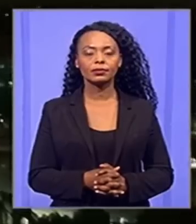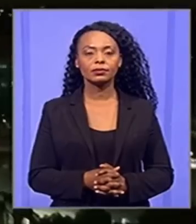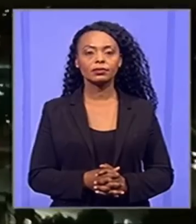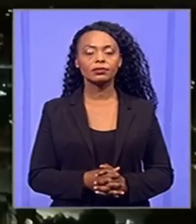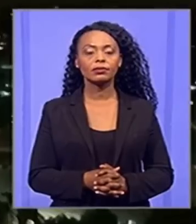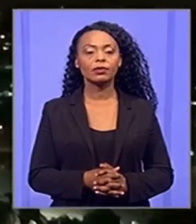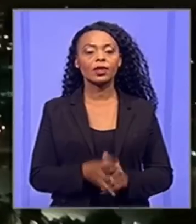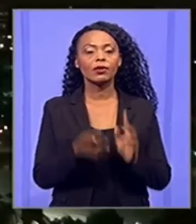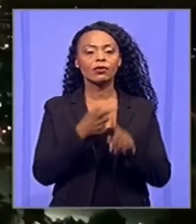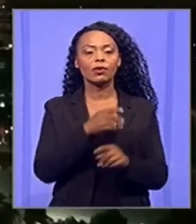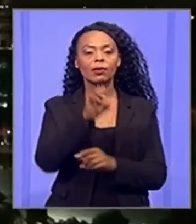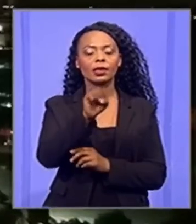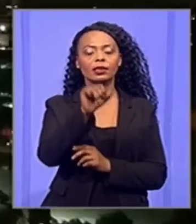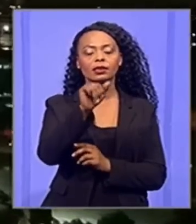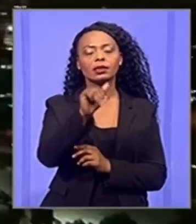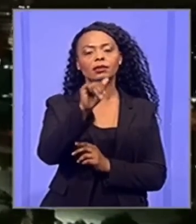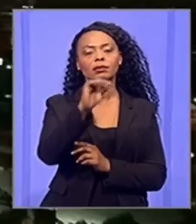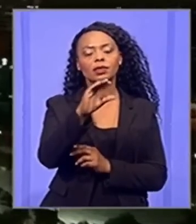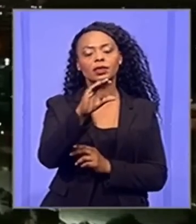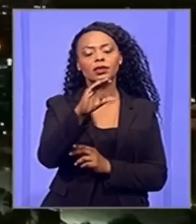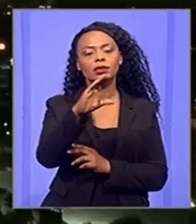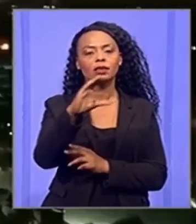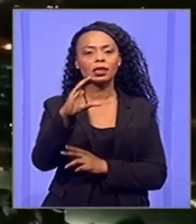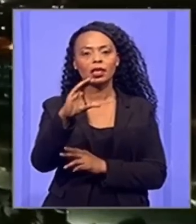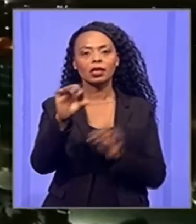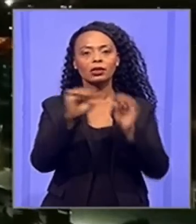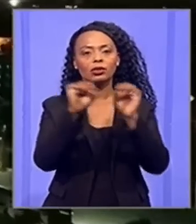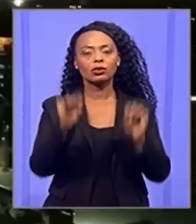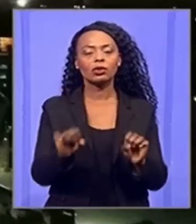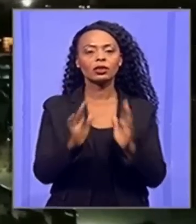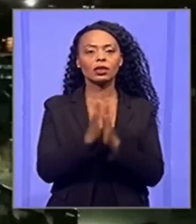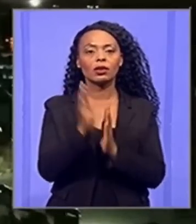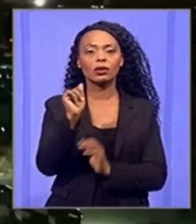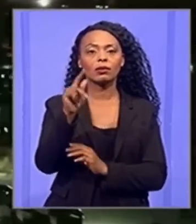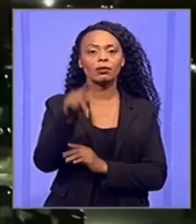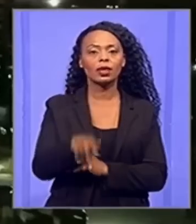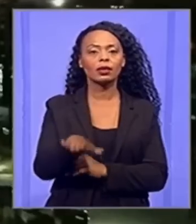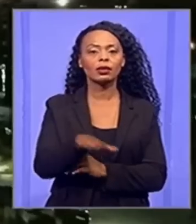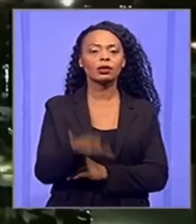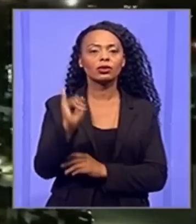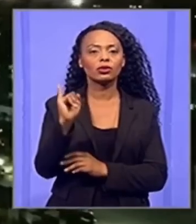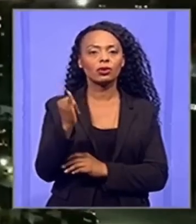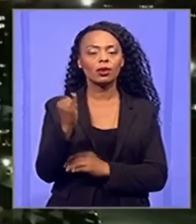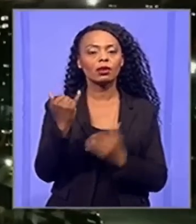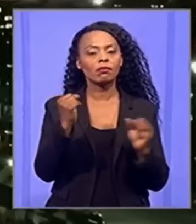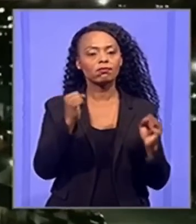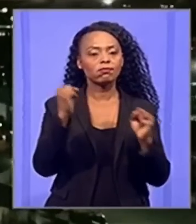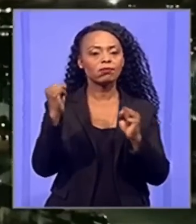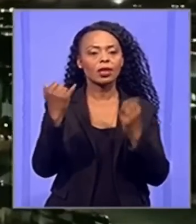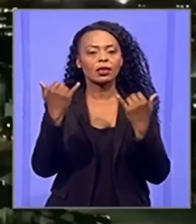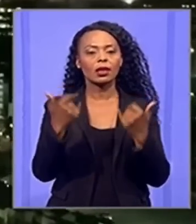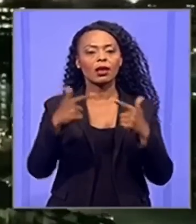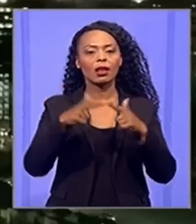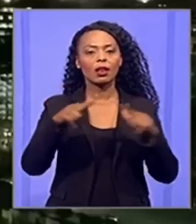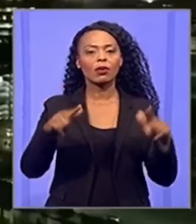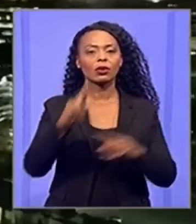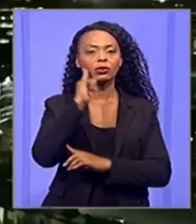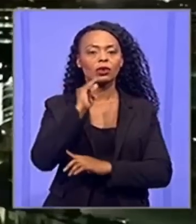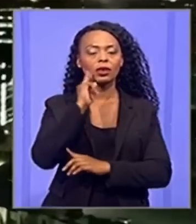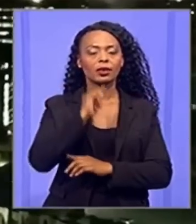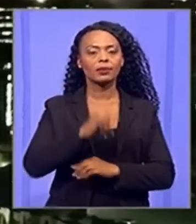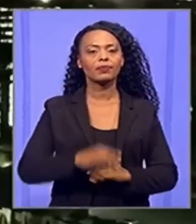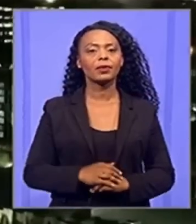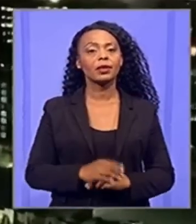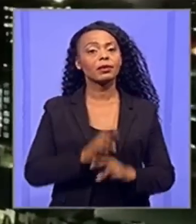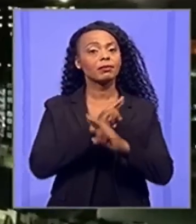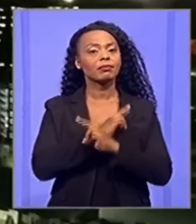Ka tlhamalalo go tswa mo SABC Studio 10 Auckland Park, Johannesburg, re go tlisetsa kgaso ya dikgang tsa Setswana.